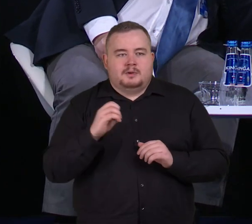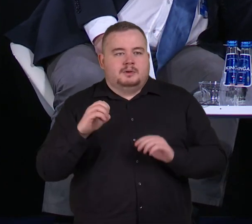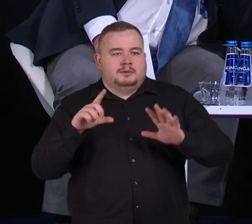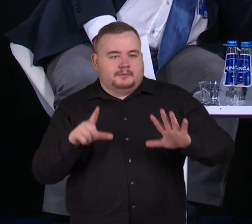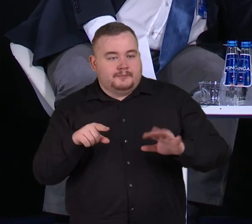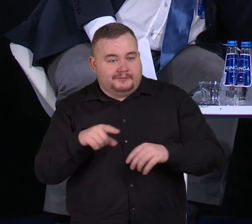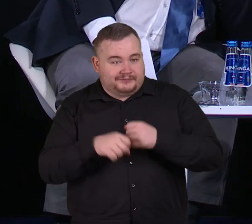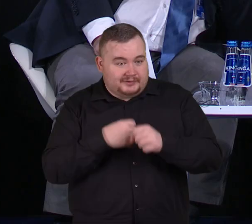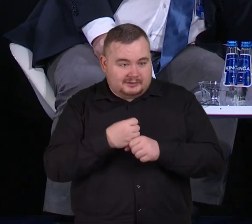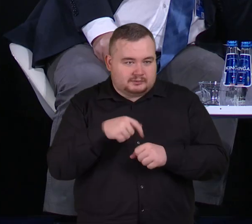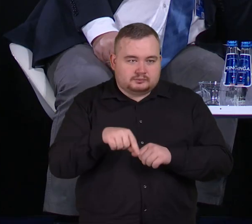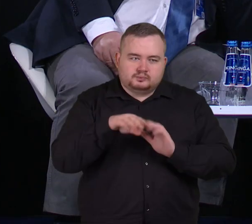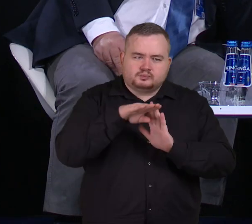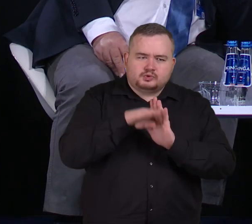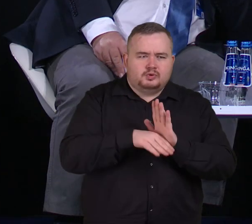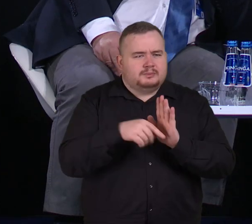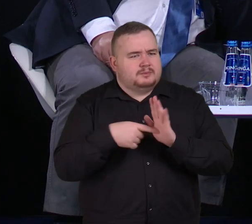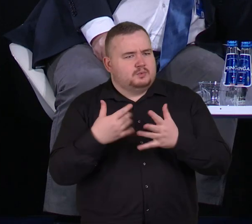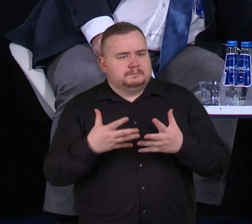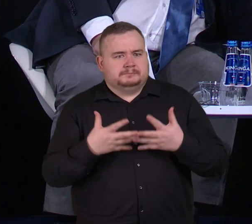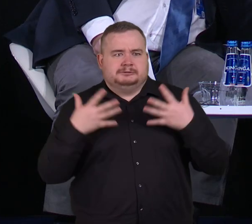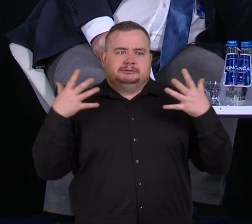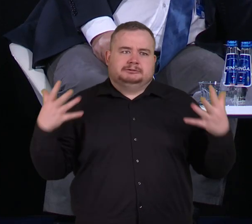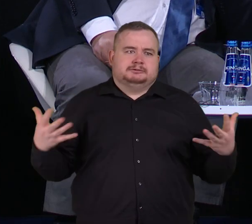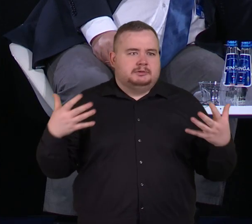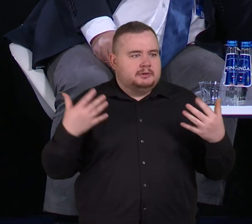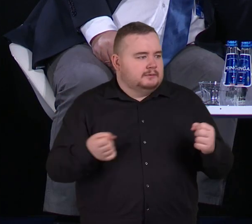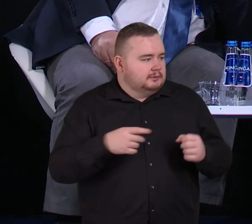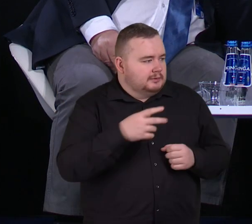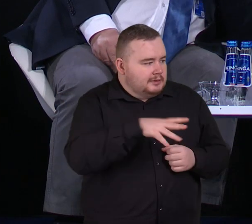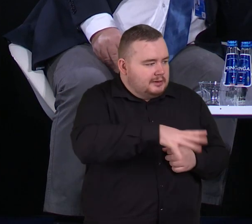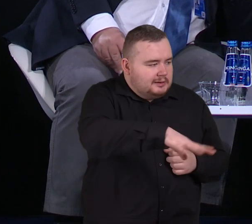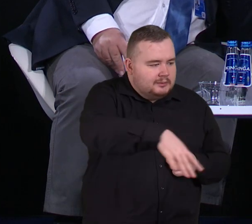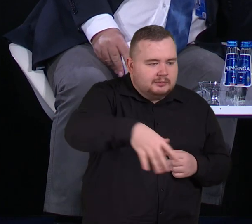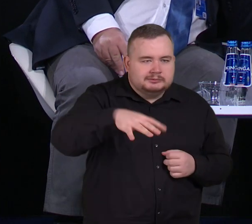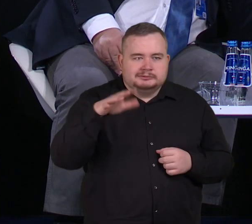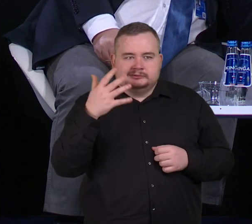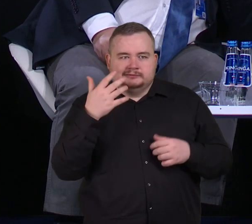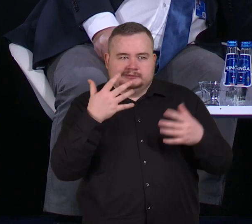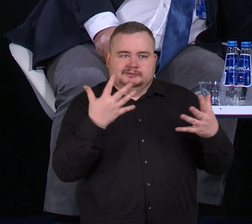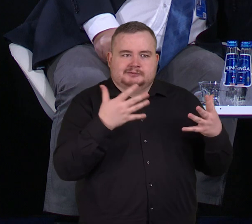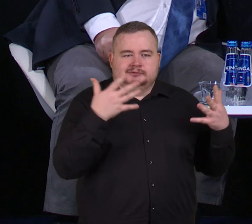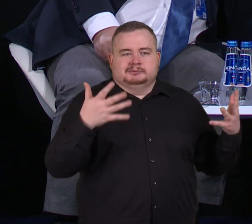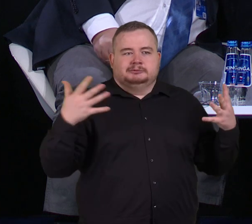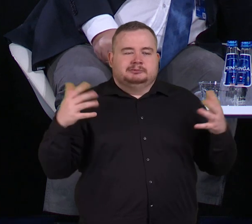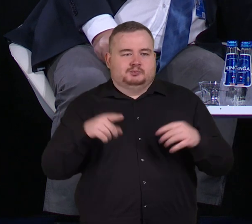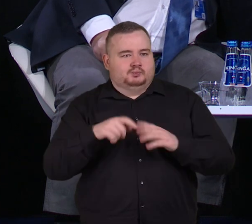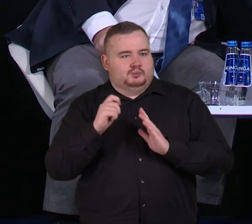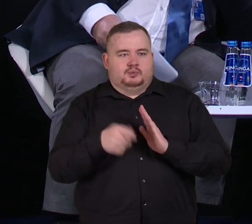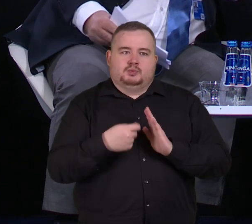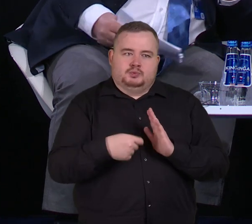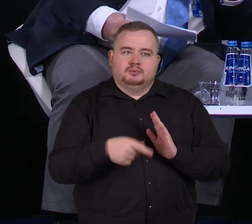regions? It's one of the biggest, I believe, supra-regional program in European Union. But what's also